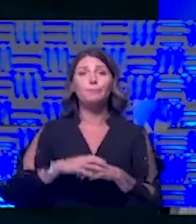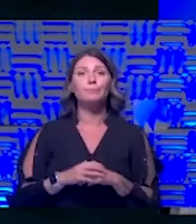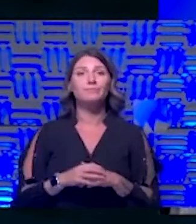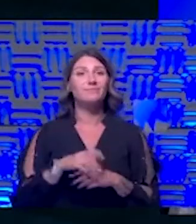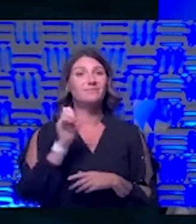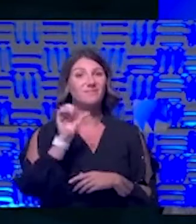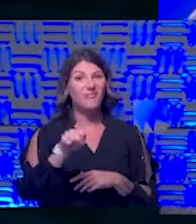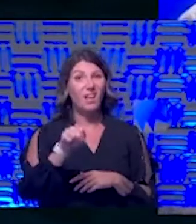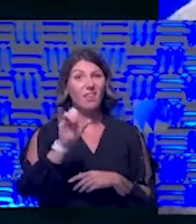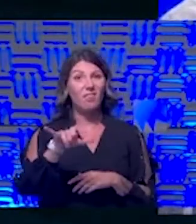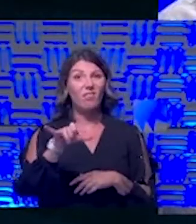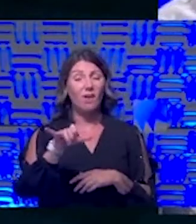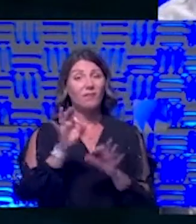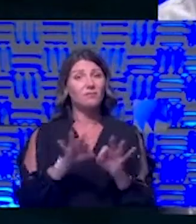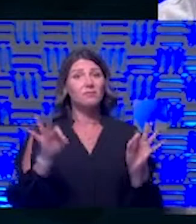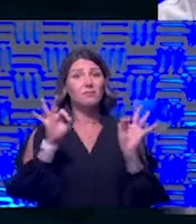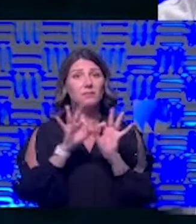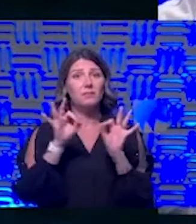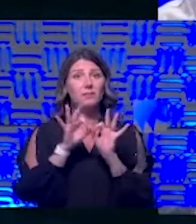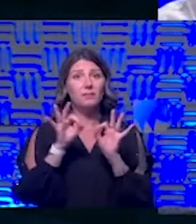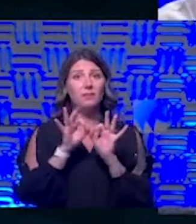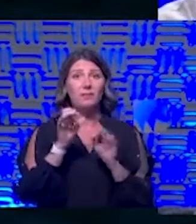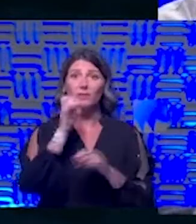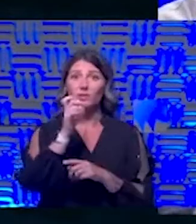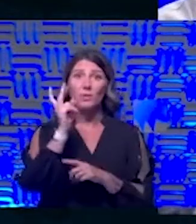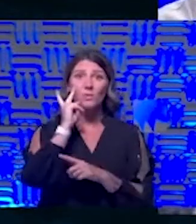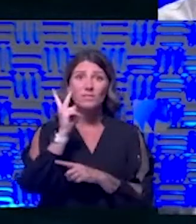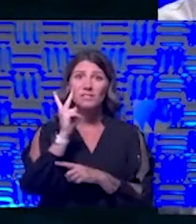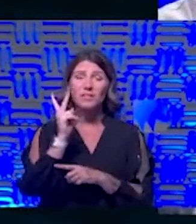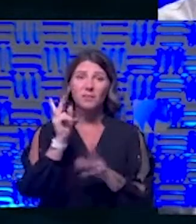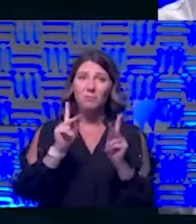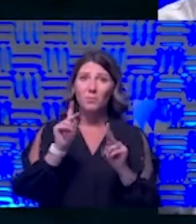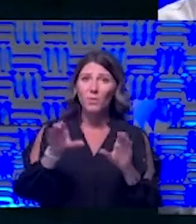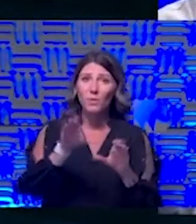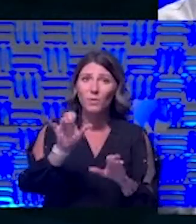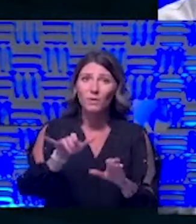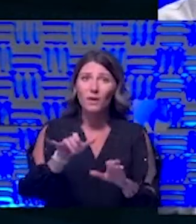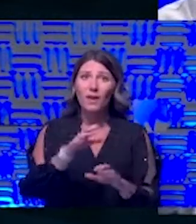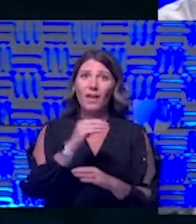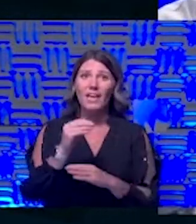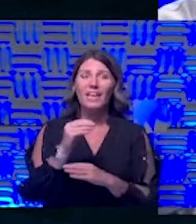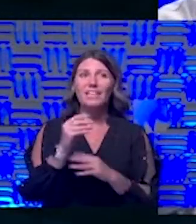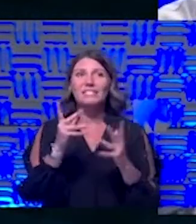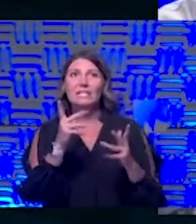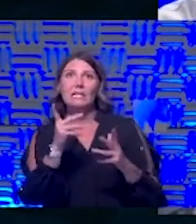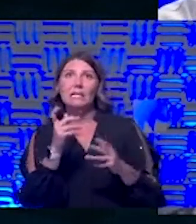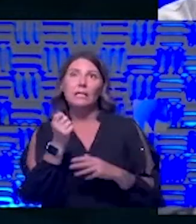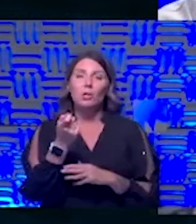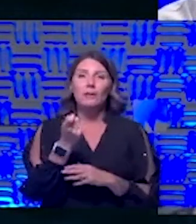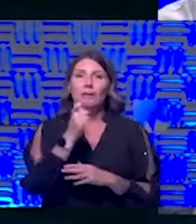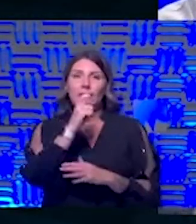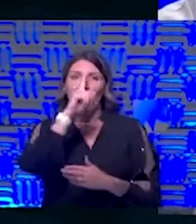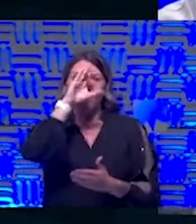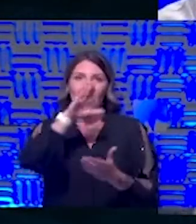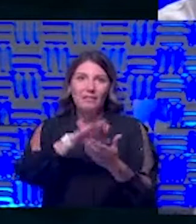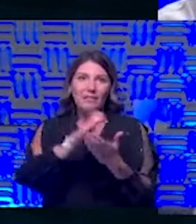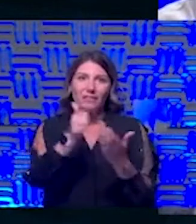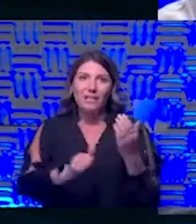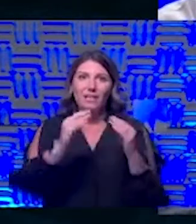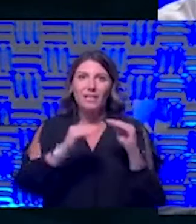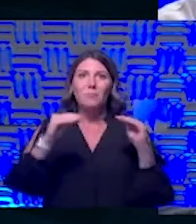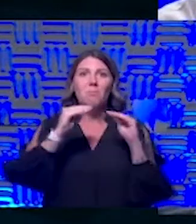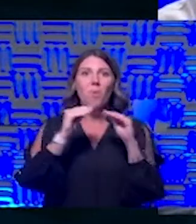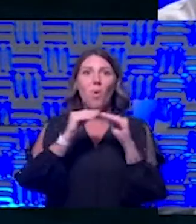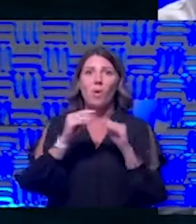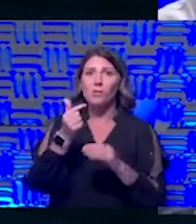and you don't really see people doing that as much. And I think it may be a little bit of lack of belief. And Greg, you spoke about it.